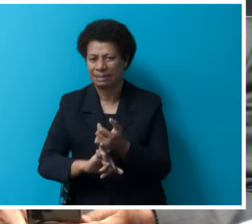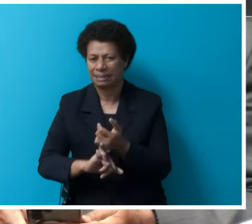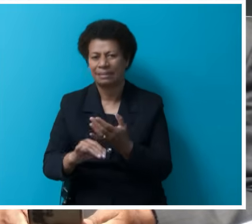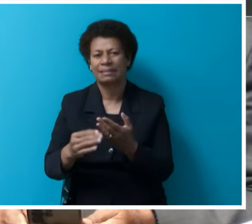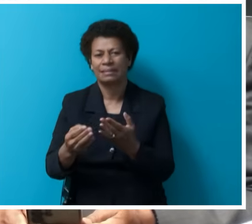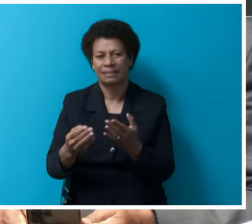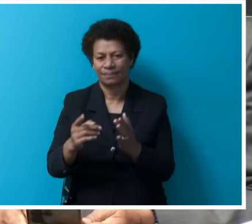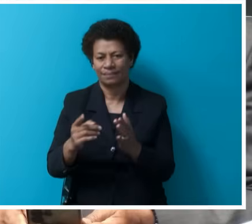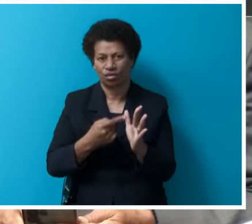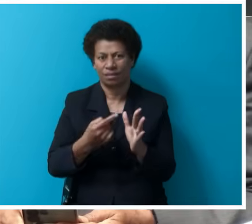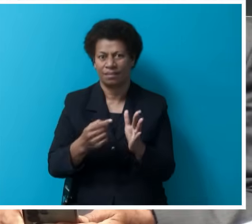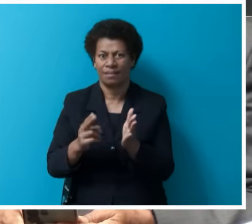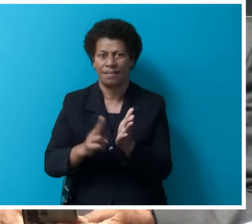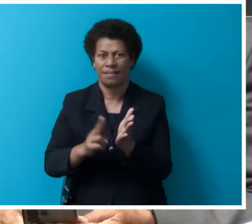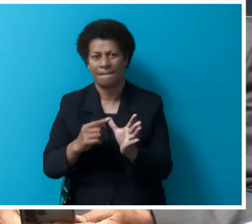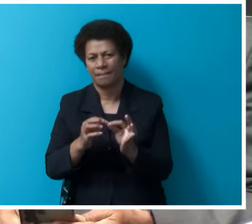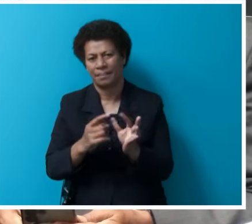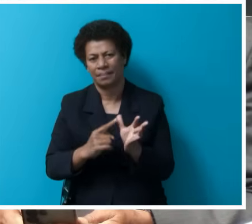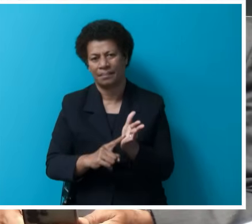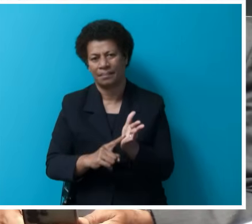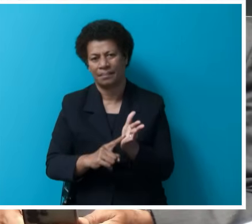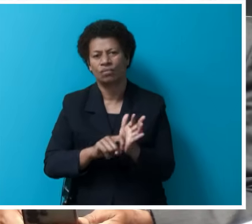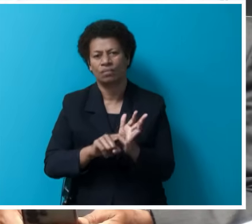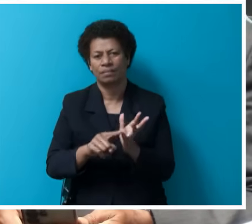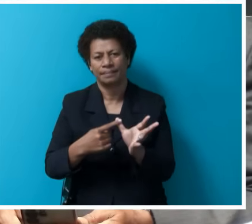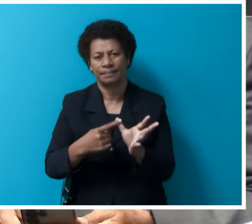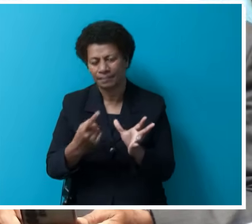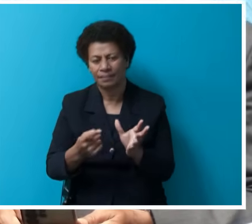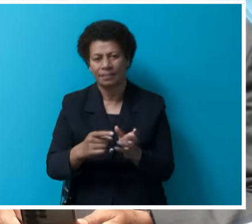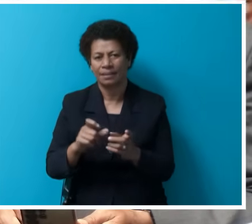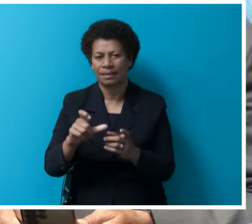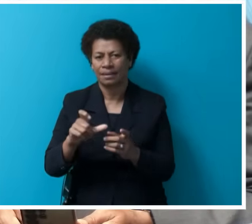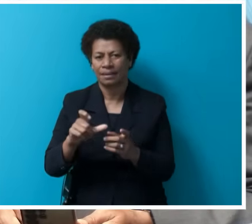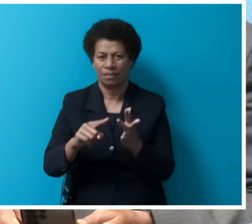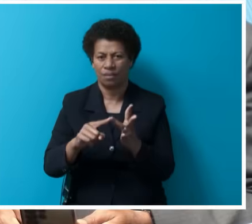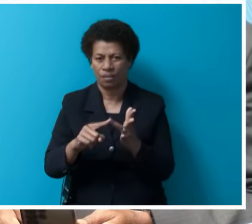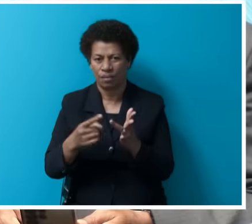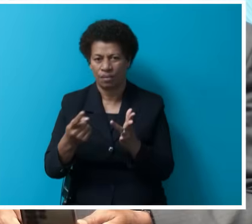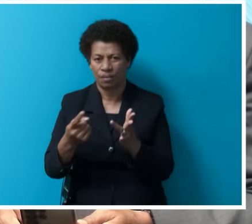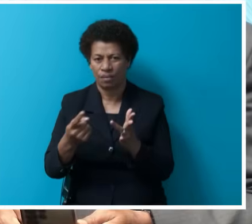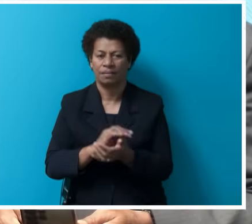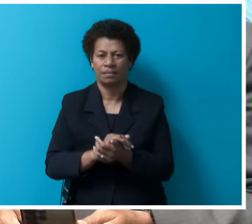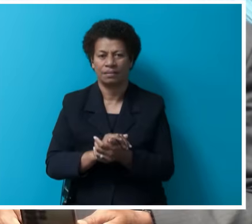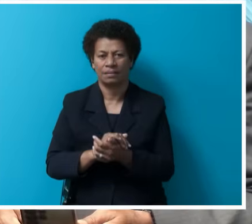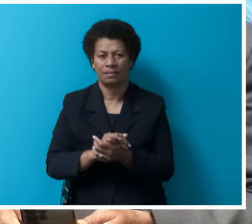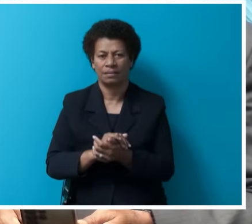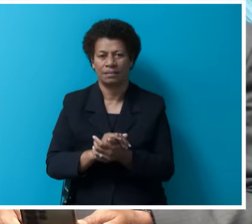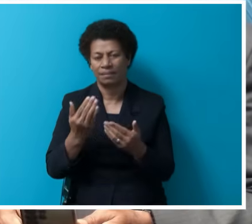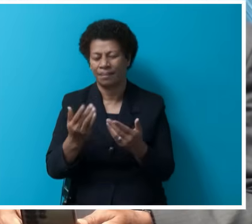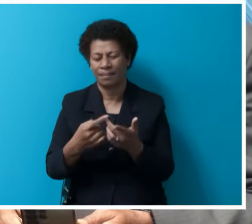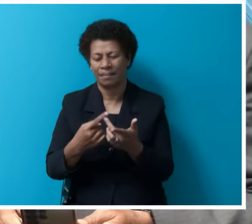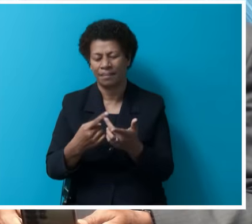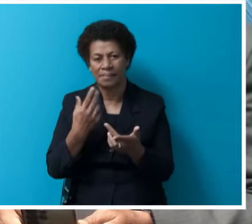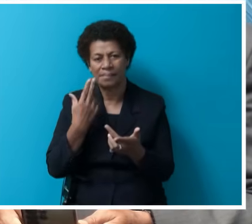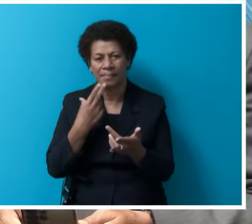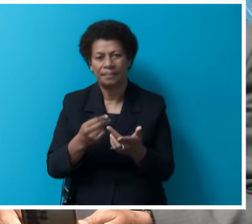Nath, Shalina Kumar, Momina Beg, Parinesese Gavindi, Talai Kotonimbao, Kreliani Dawai,